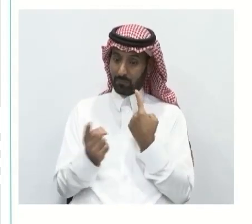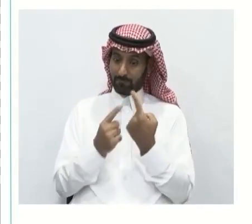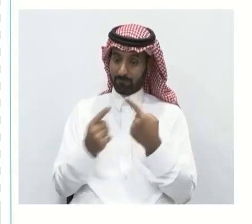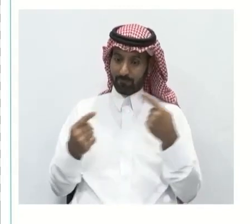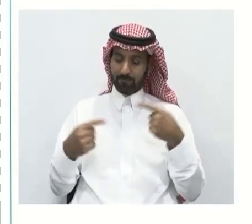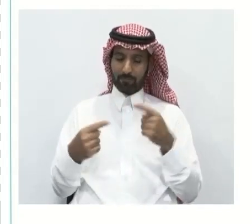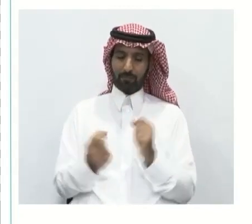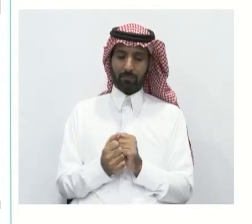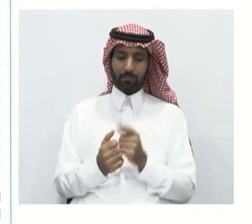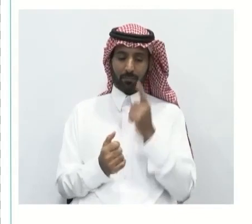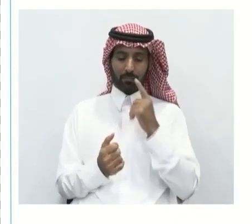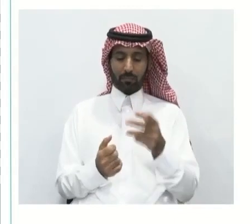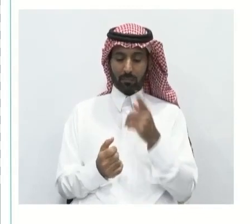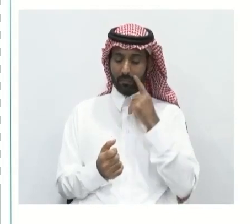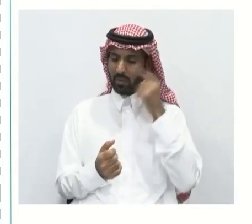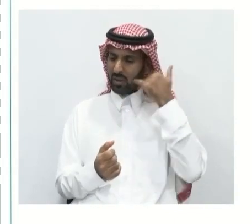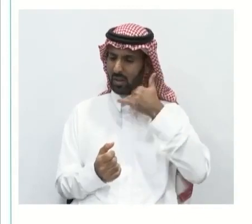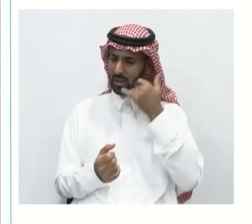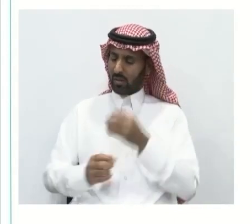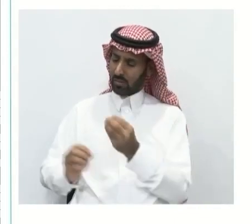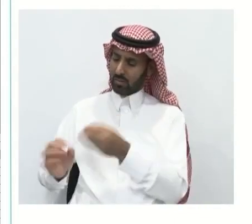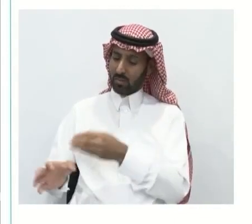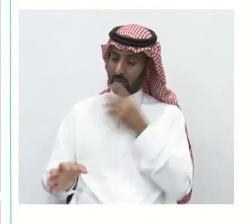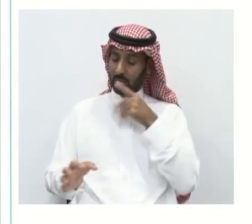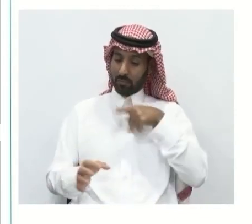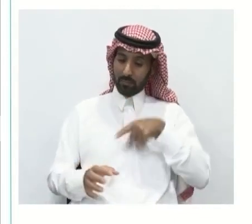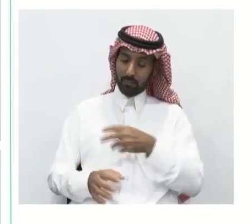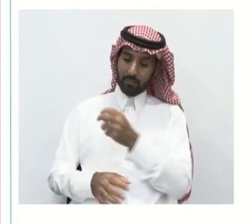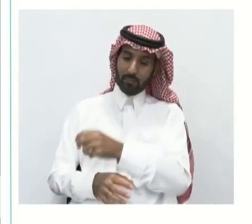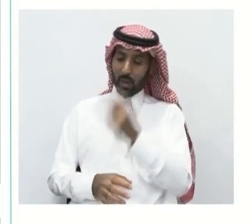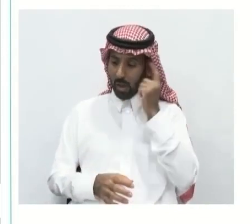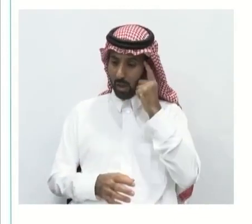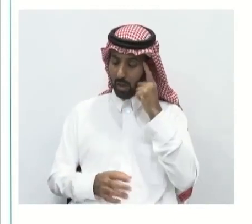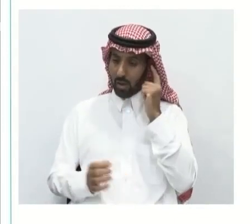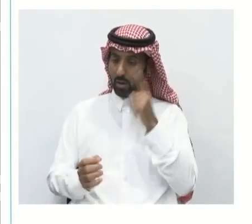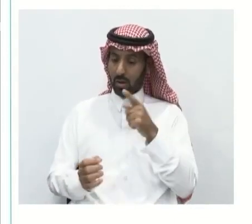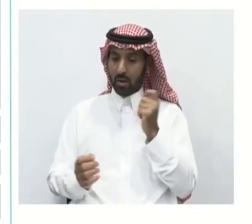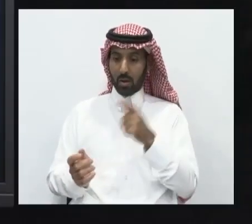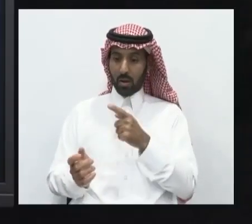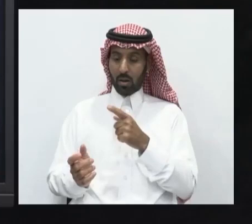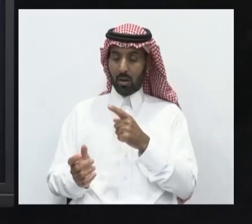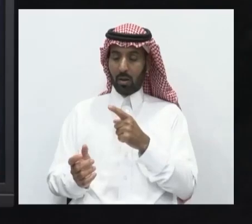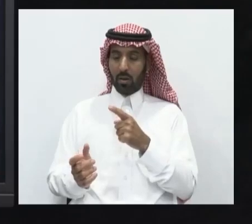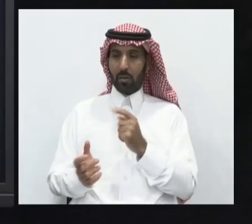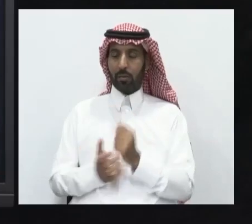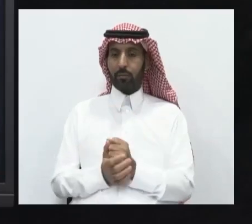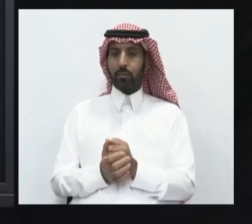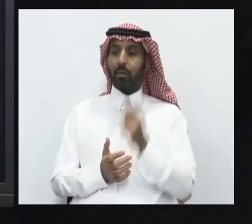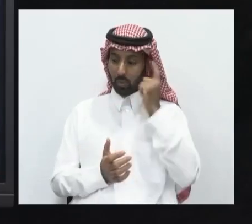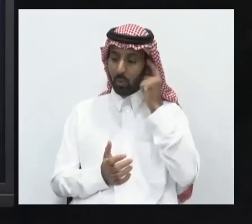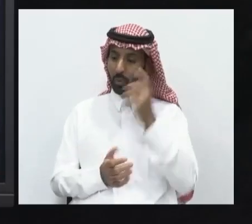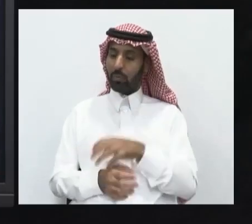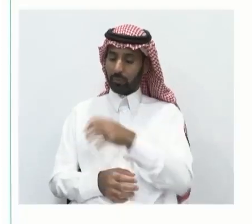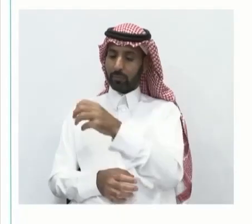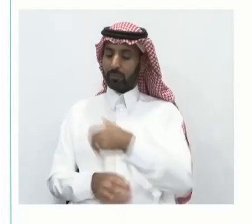last one, Combs left his cell phone at the bowling alley on purpose. When he left it at the alley, was it on purpose or not?